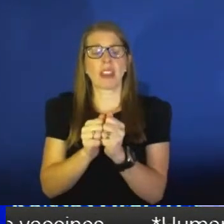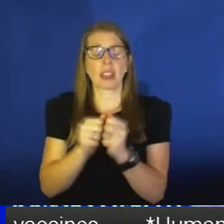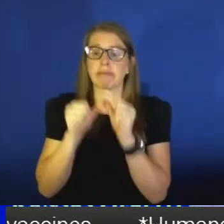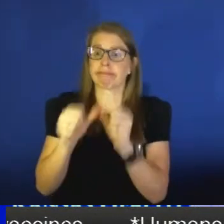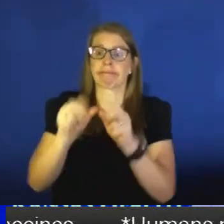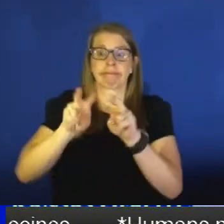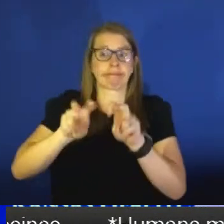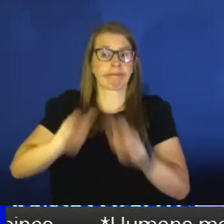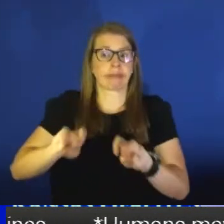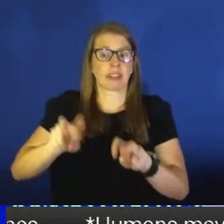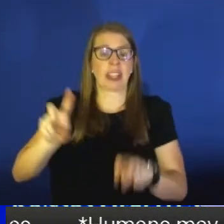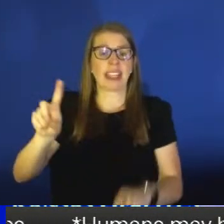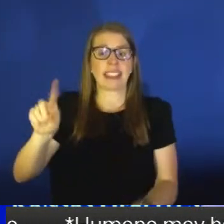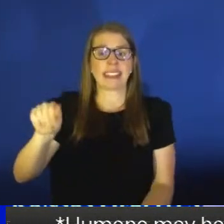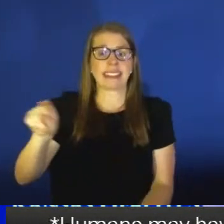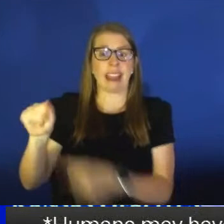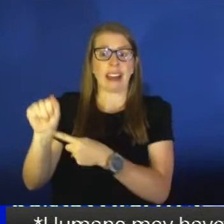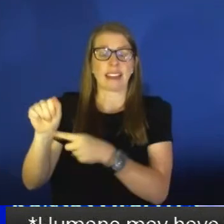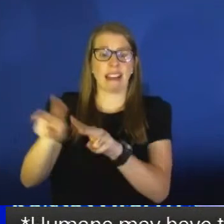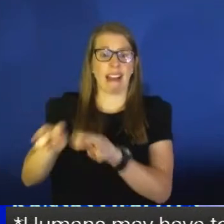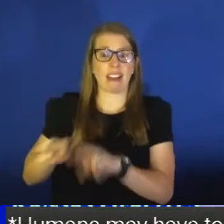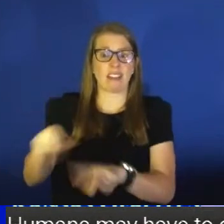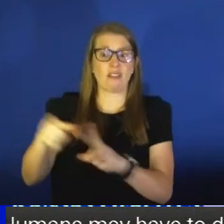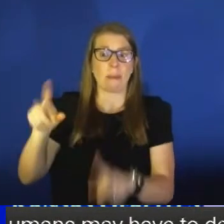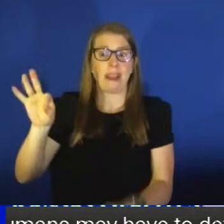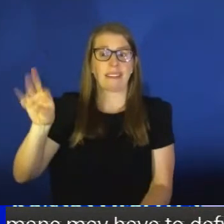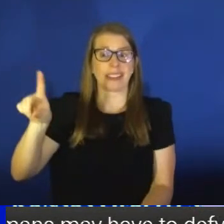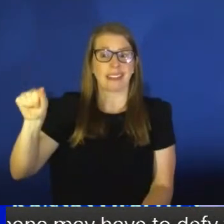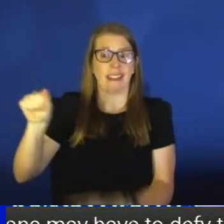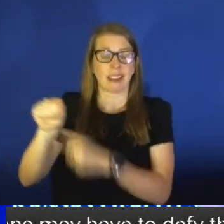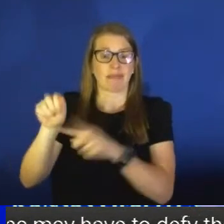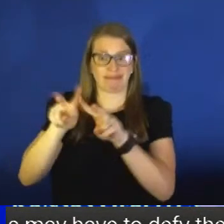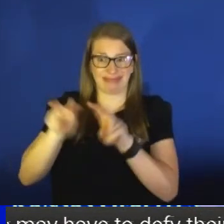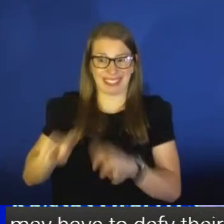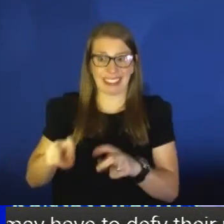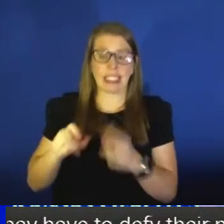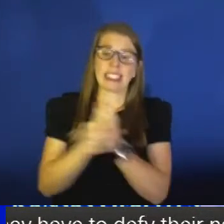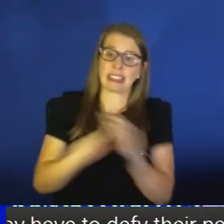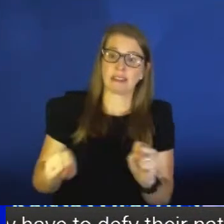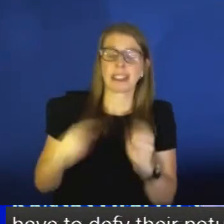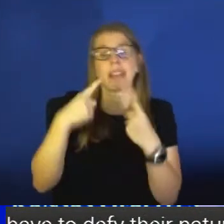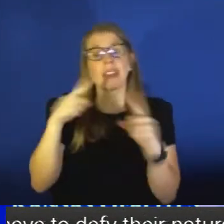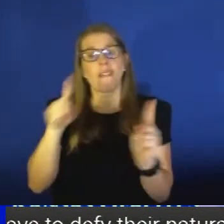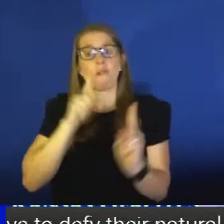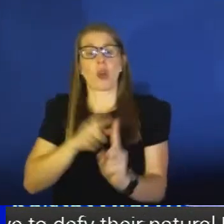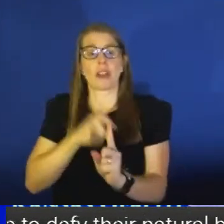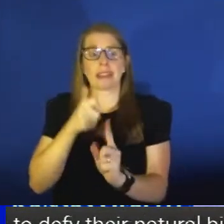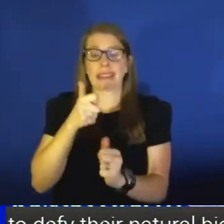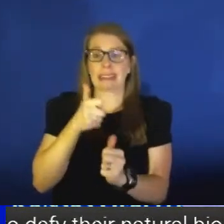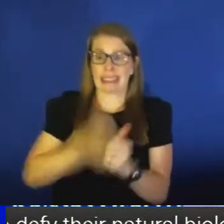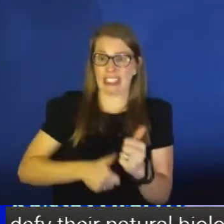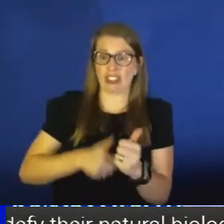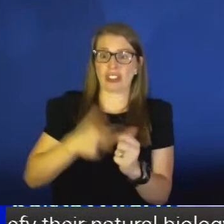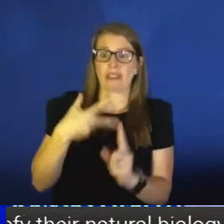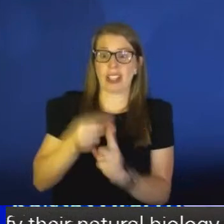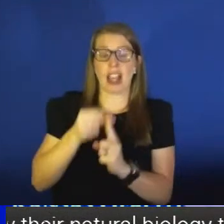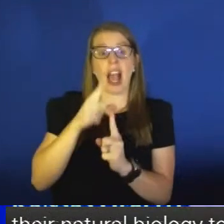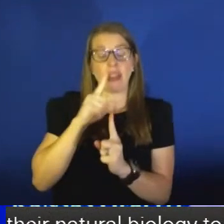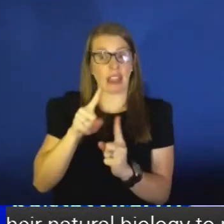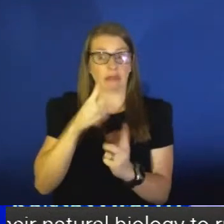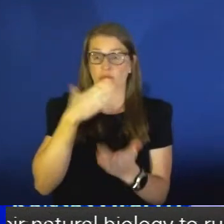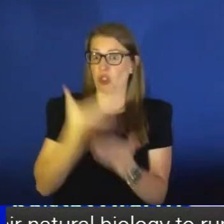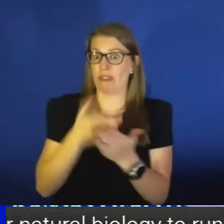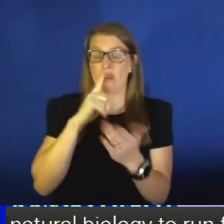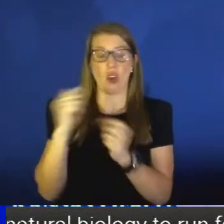data analysis by the FDA looking at the safety and efficacy of these vaccines. And I think that's a win for everybody. They are